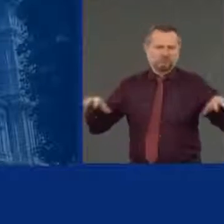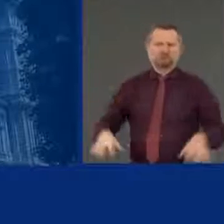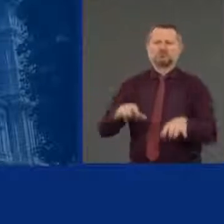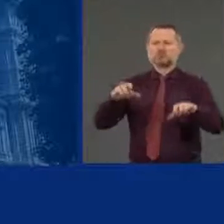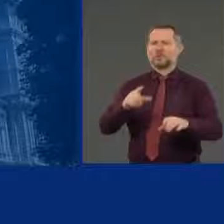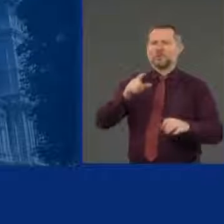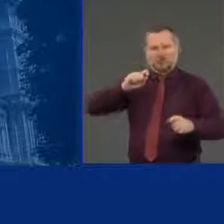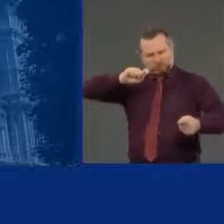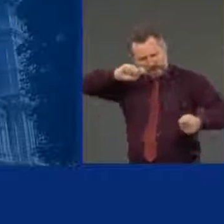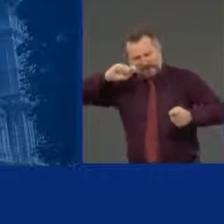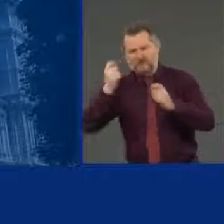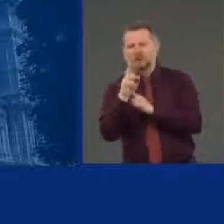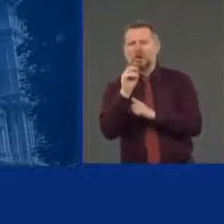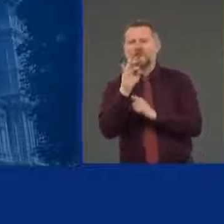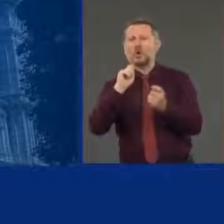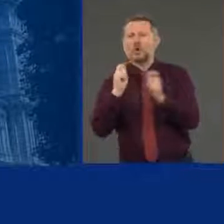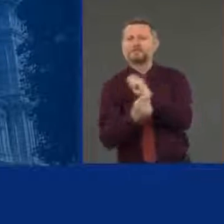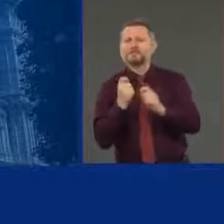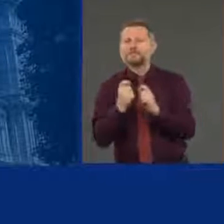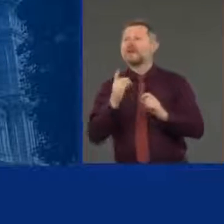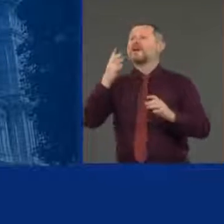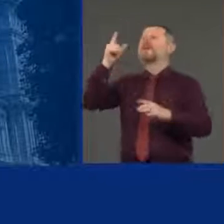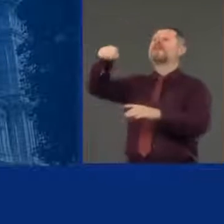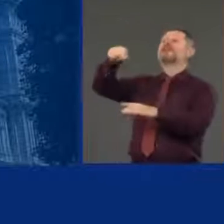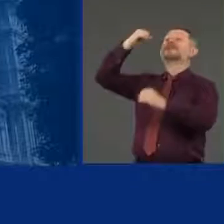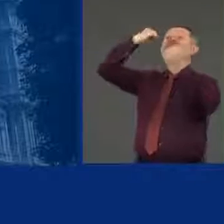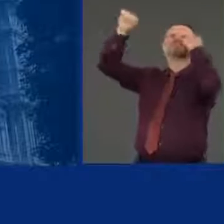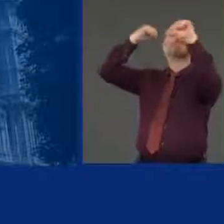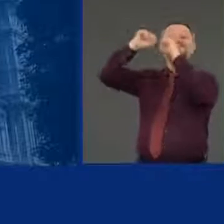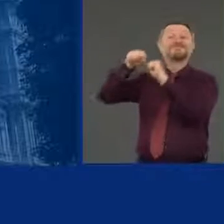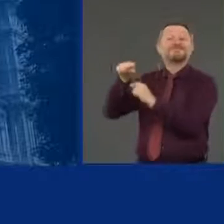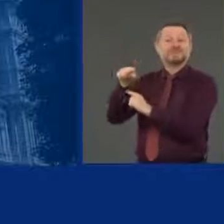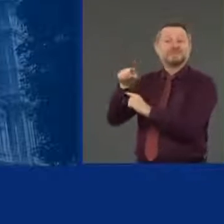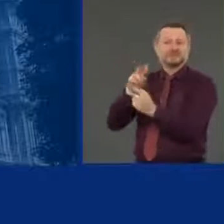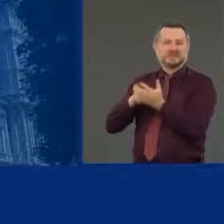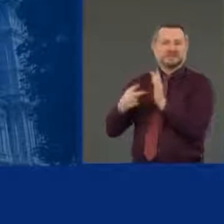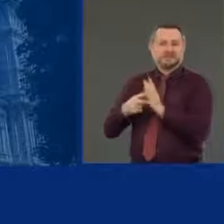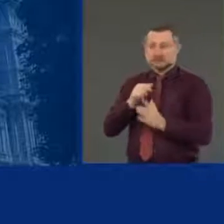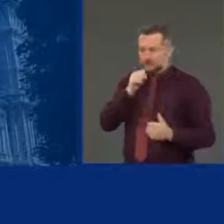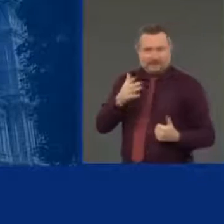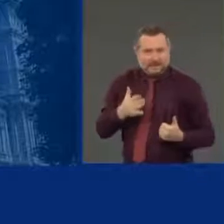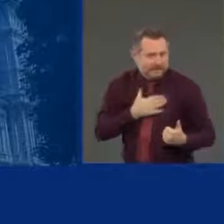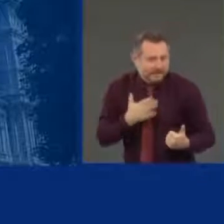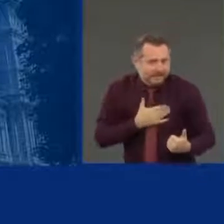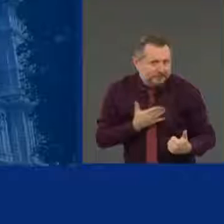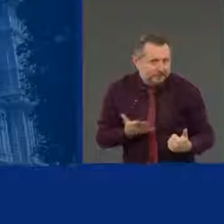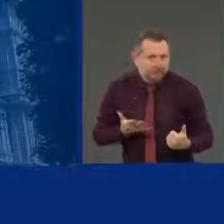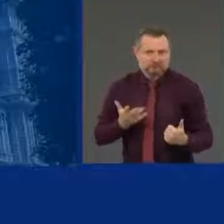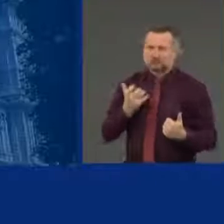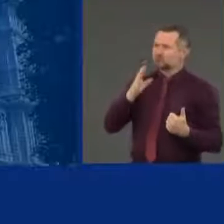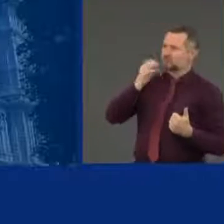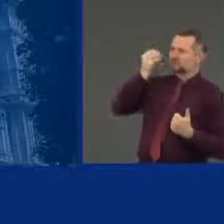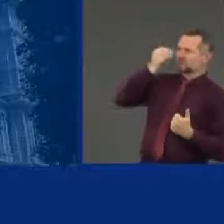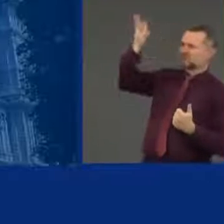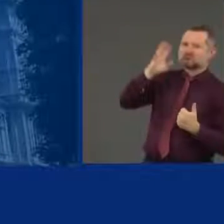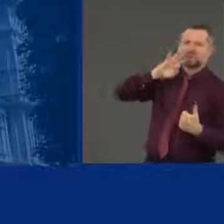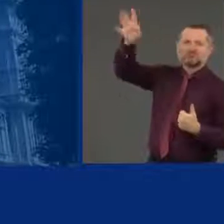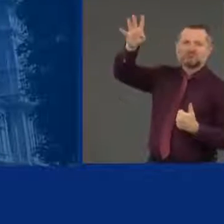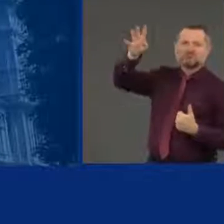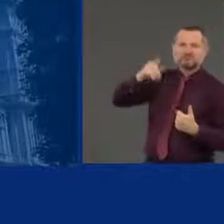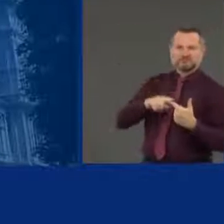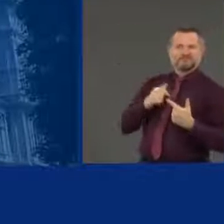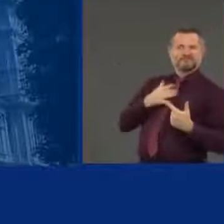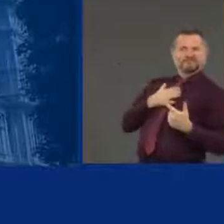Protest, we're unhappy, I'm articulating it, I'm expressing it. Second step is action,